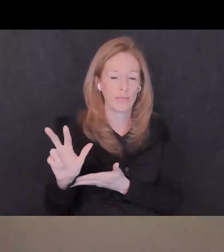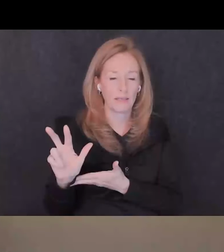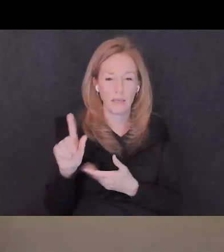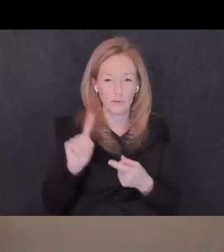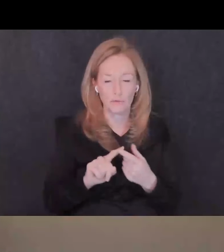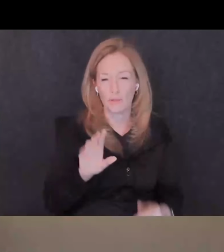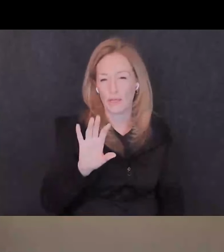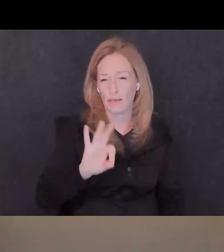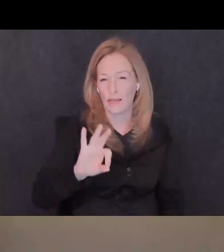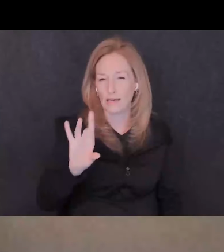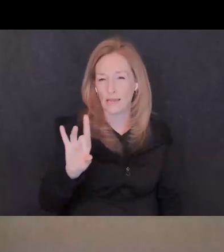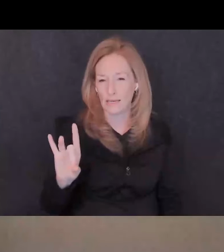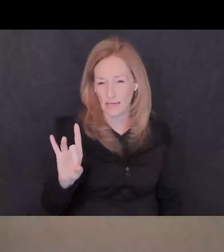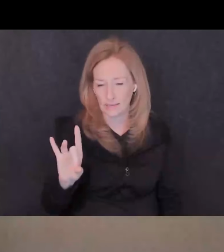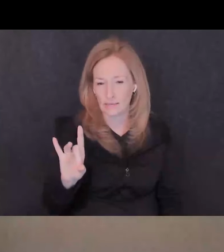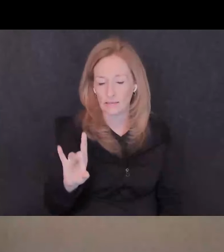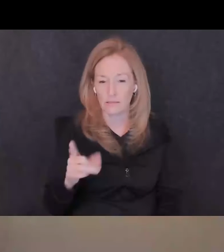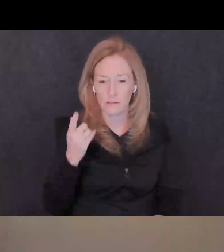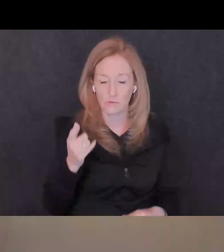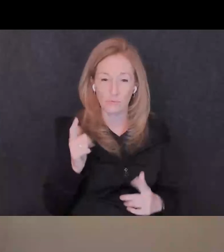provide rapid access